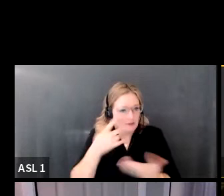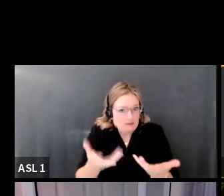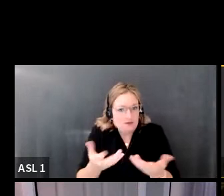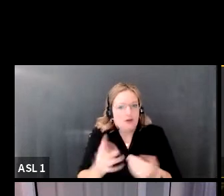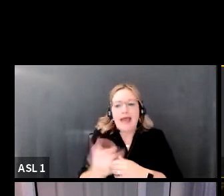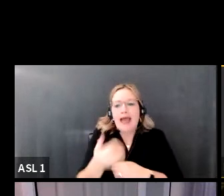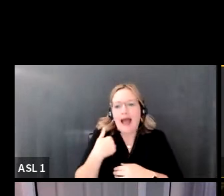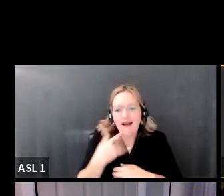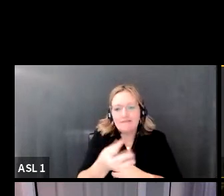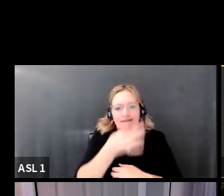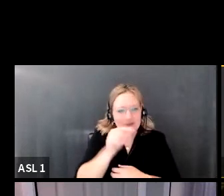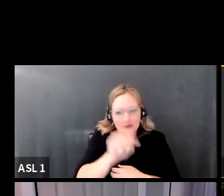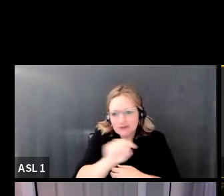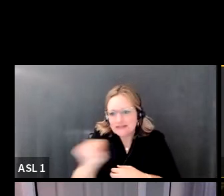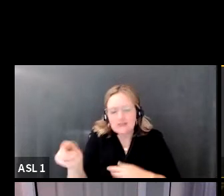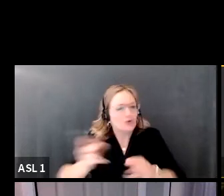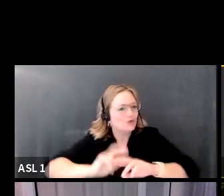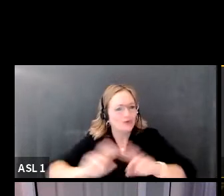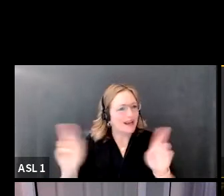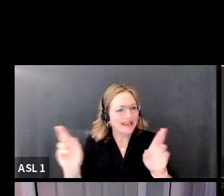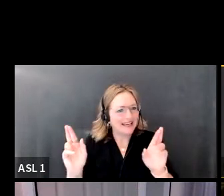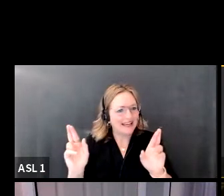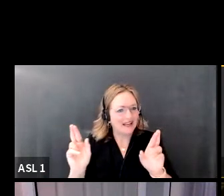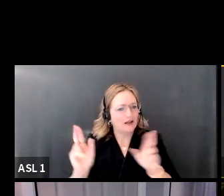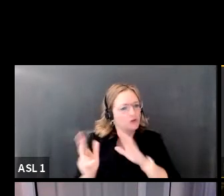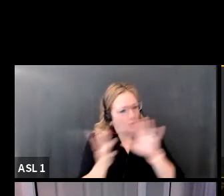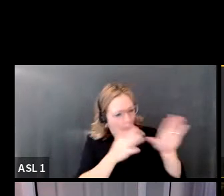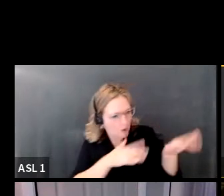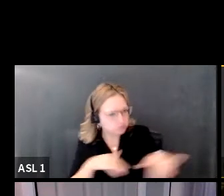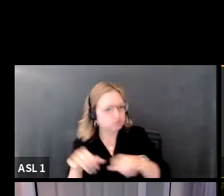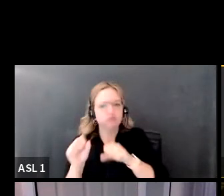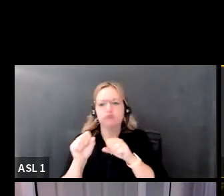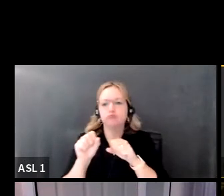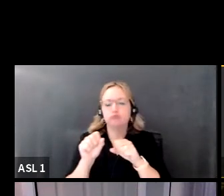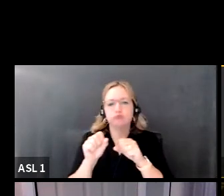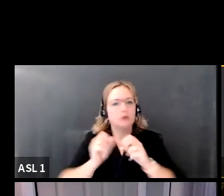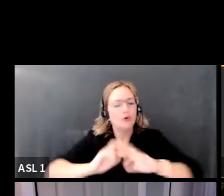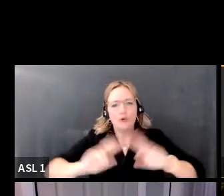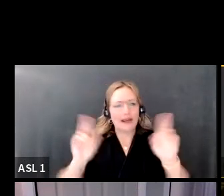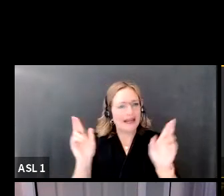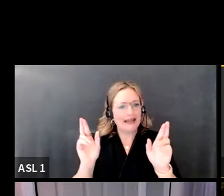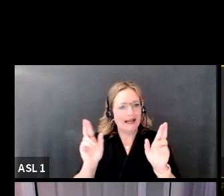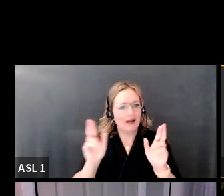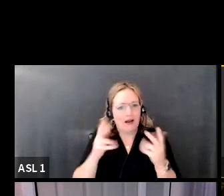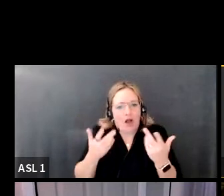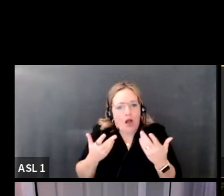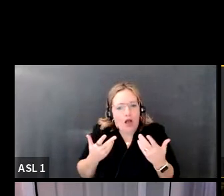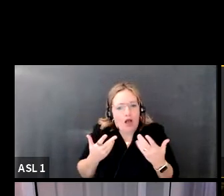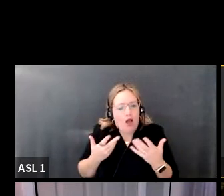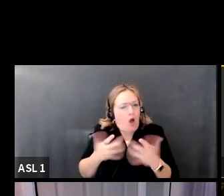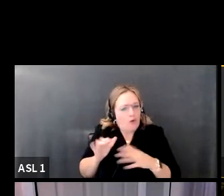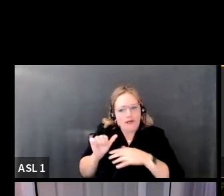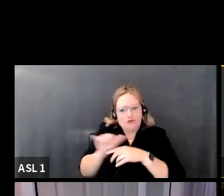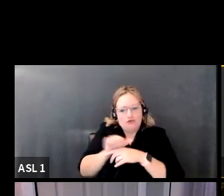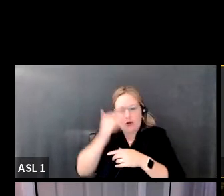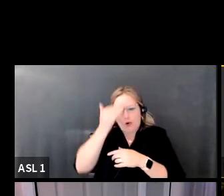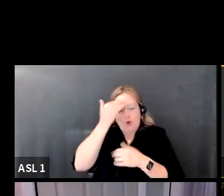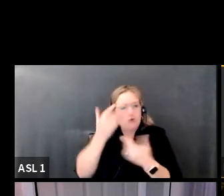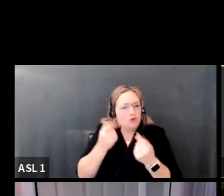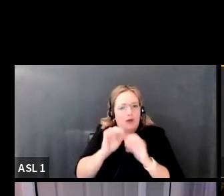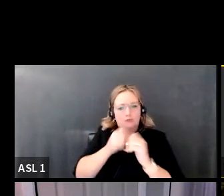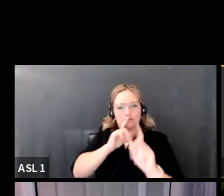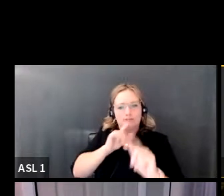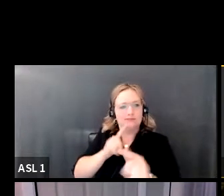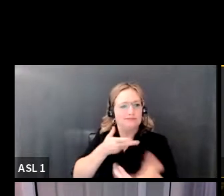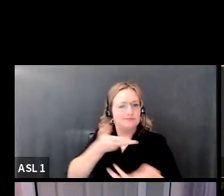expertise uh already um in hand from schooling that already trains uh on on these aspects so um this is